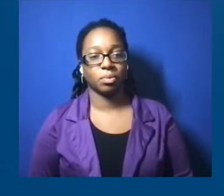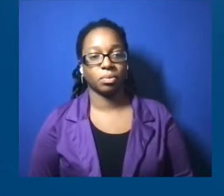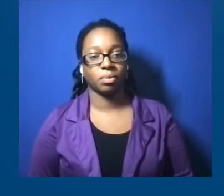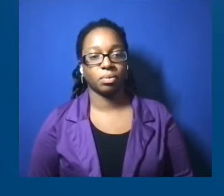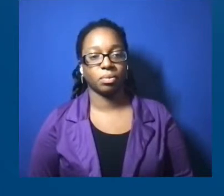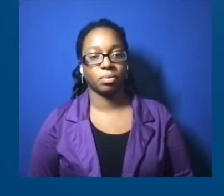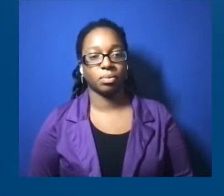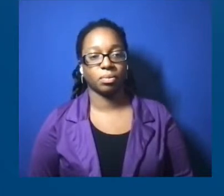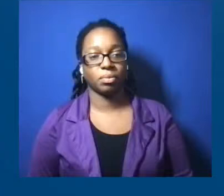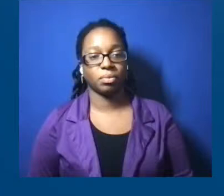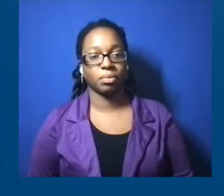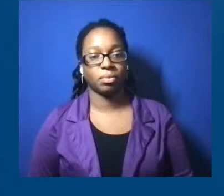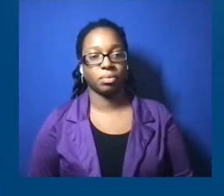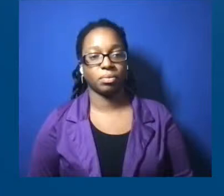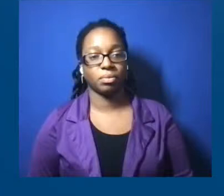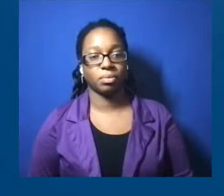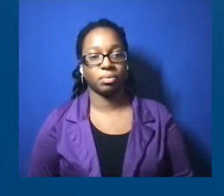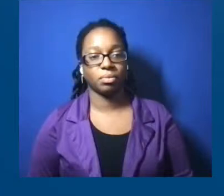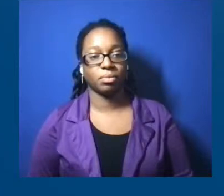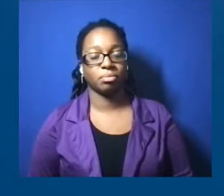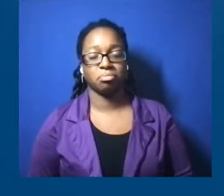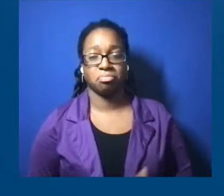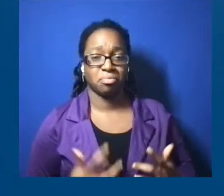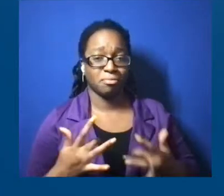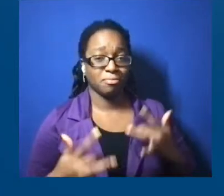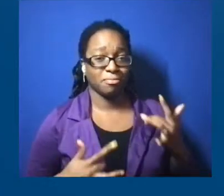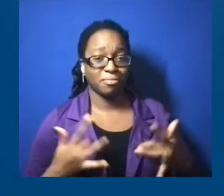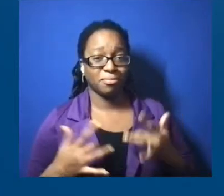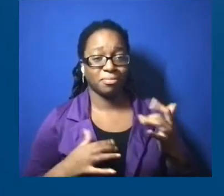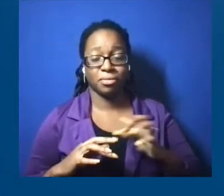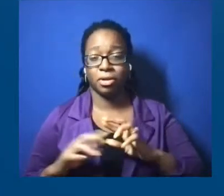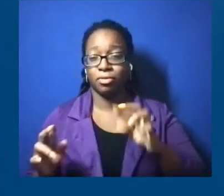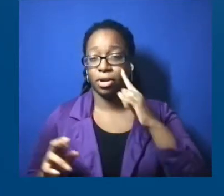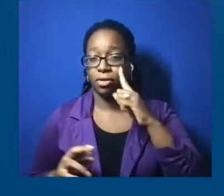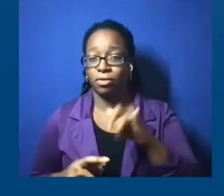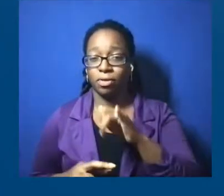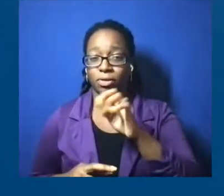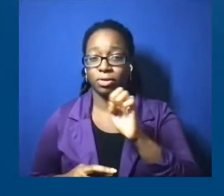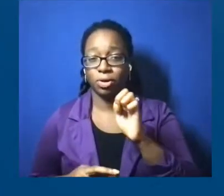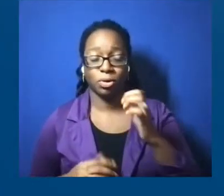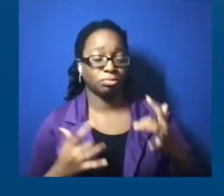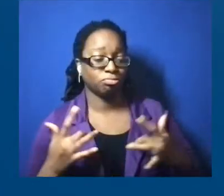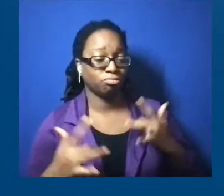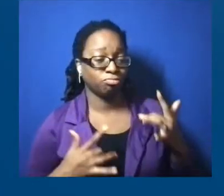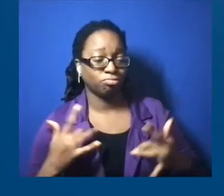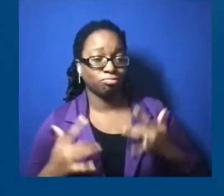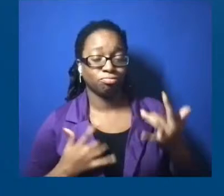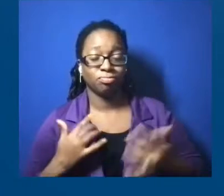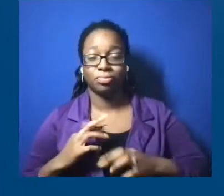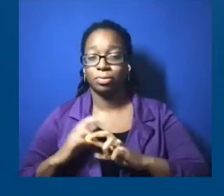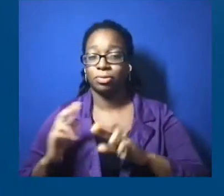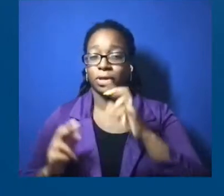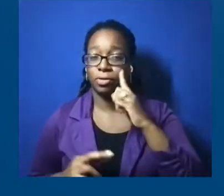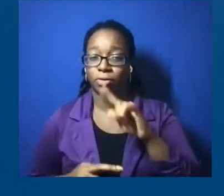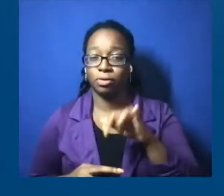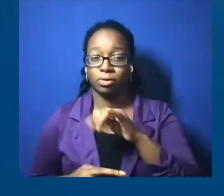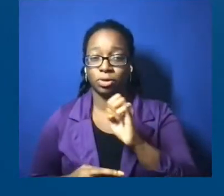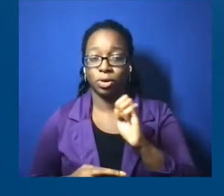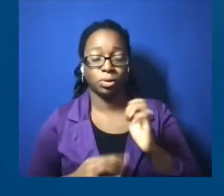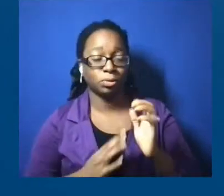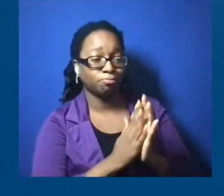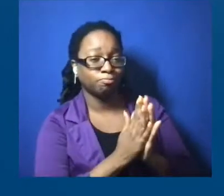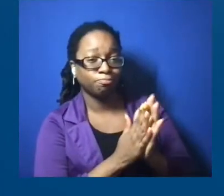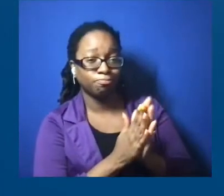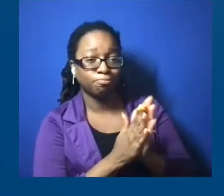Fired up! Ready for Joe! Fired up! Ready for Joe! Fired up! Ready for Joe! Ready for